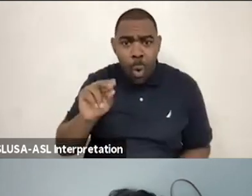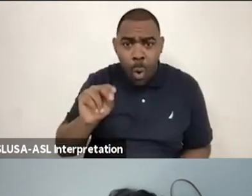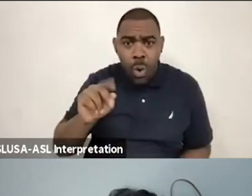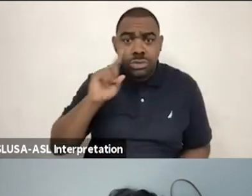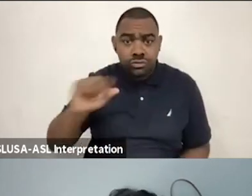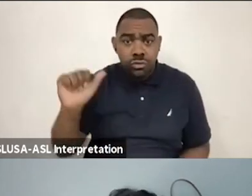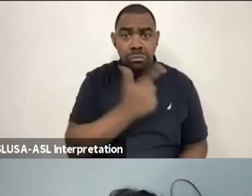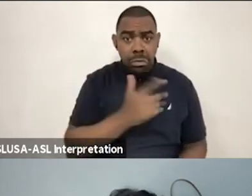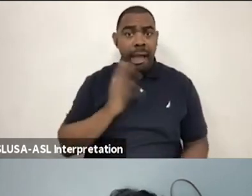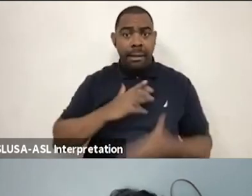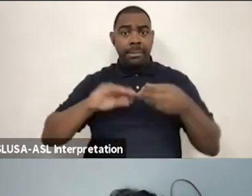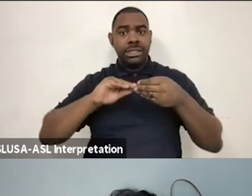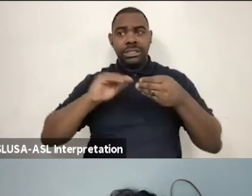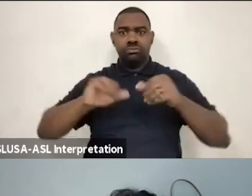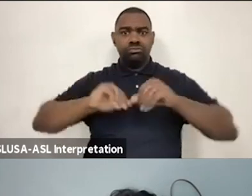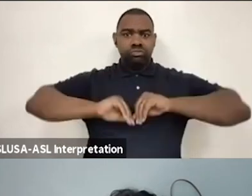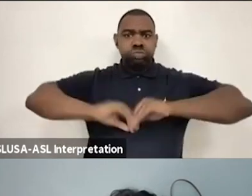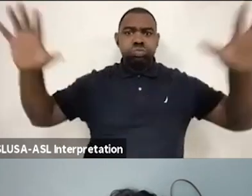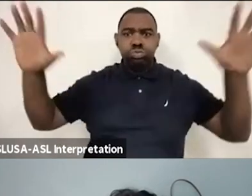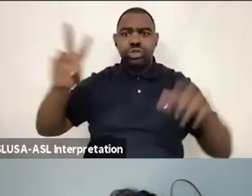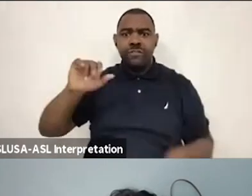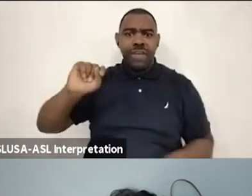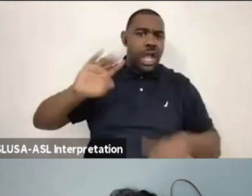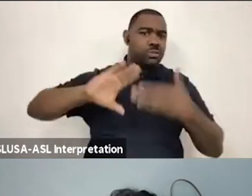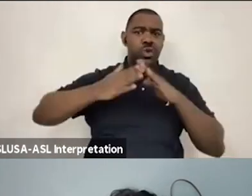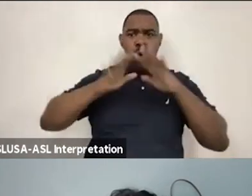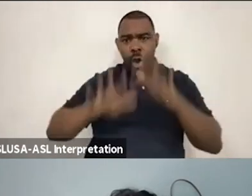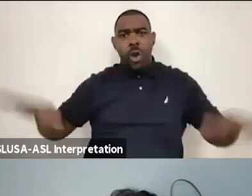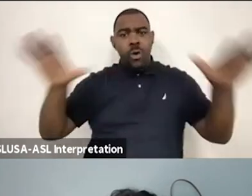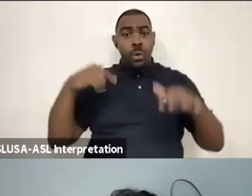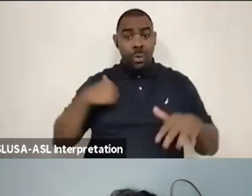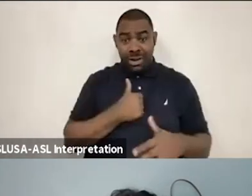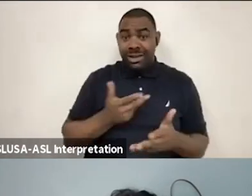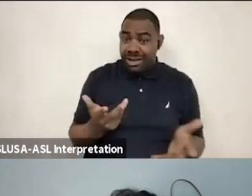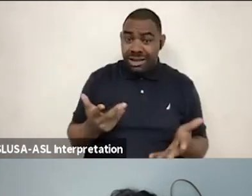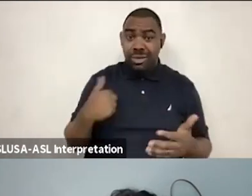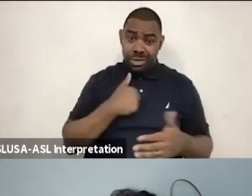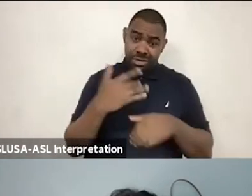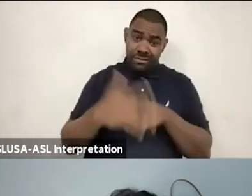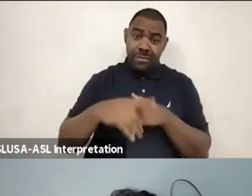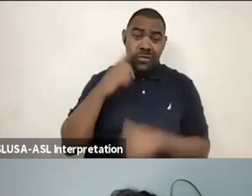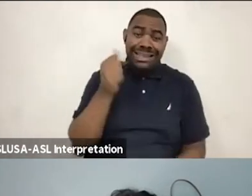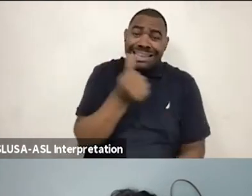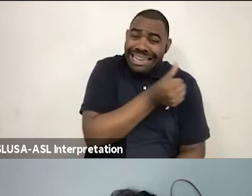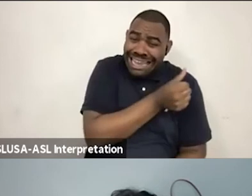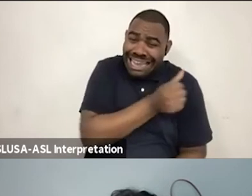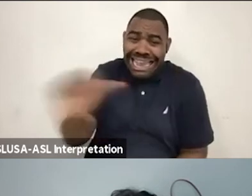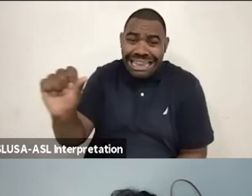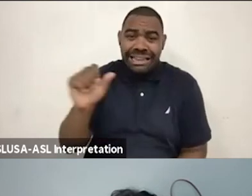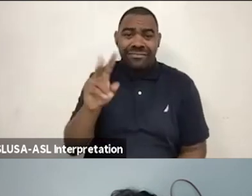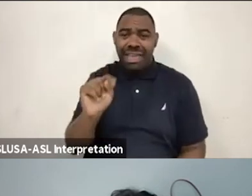are pre-prescribed. Our message goes out writ large to the veteran community, and we're here and available for